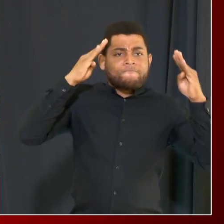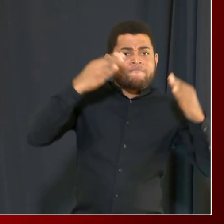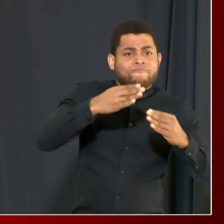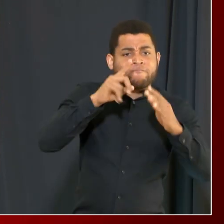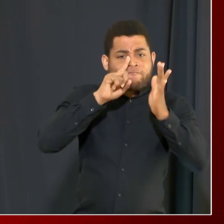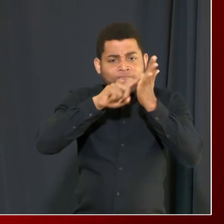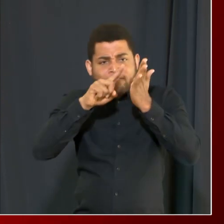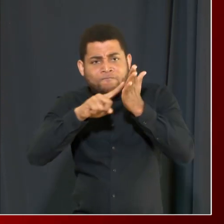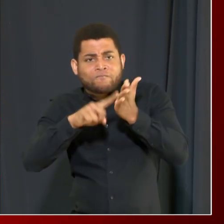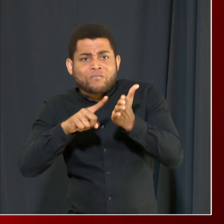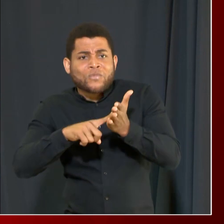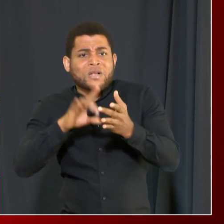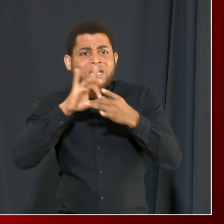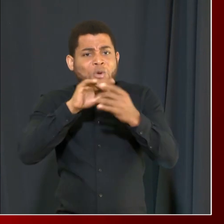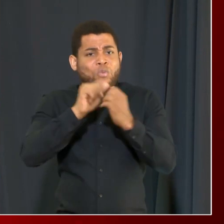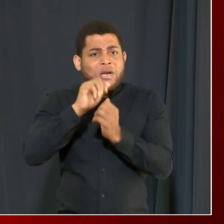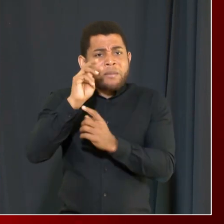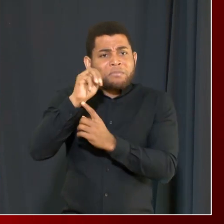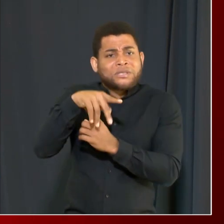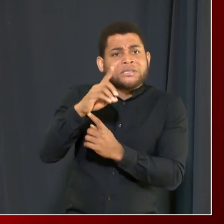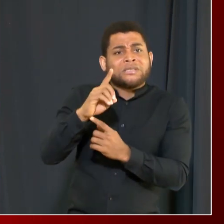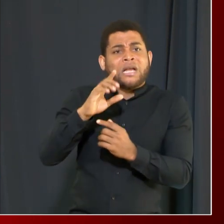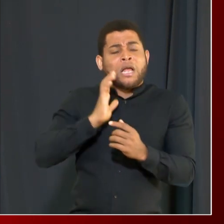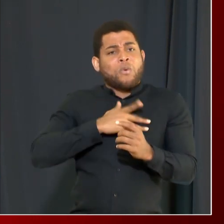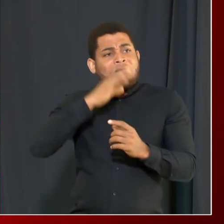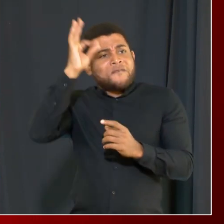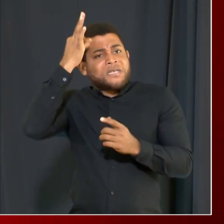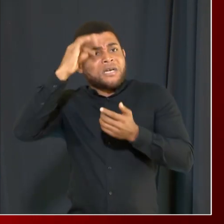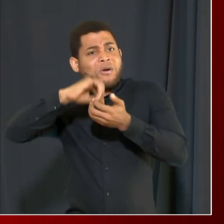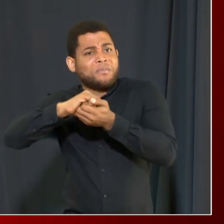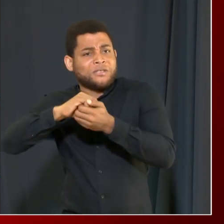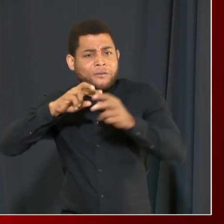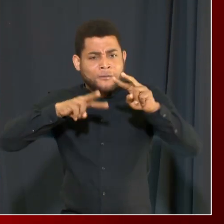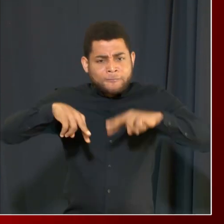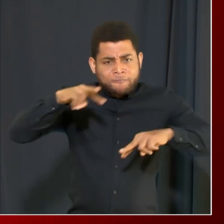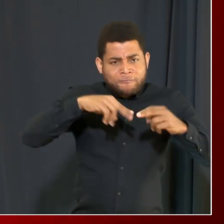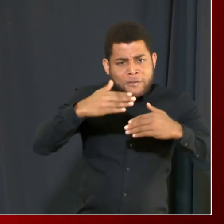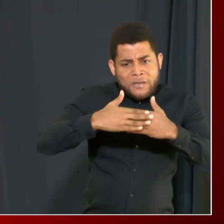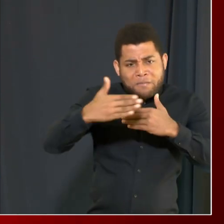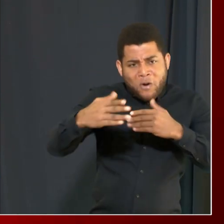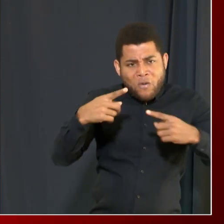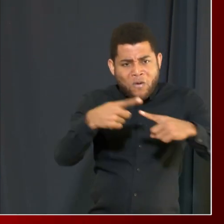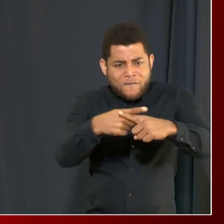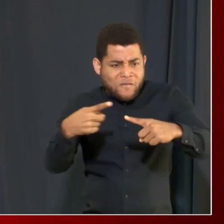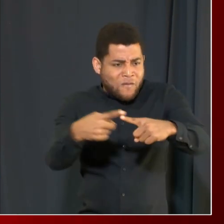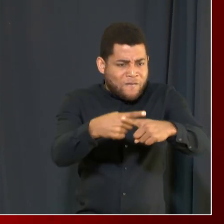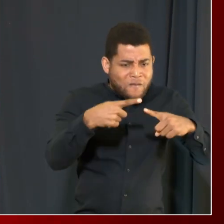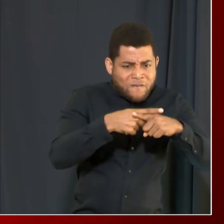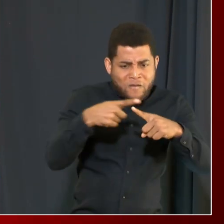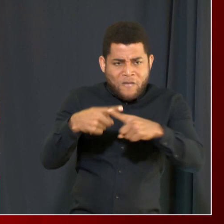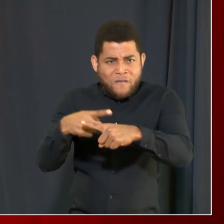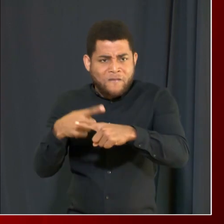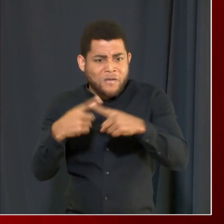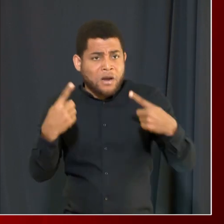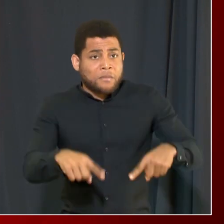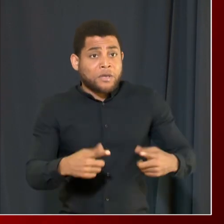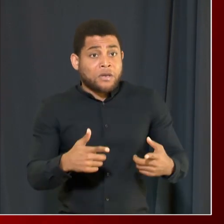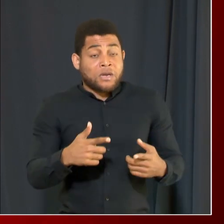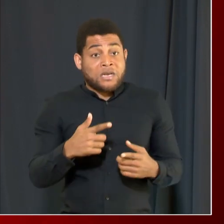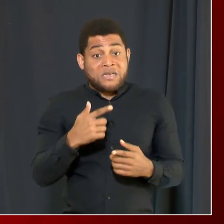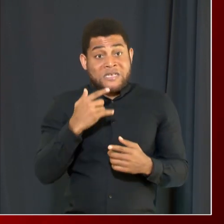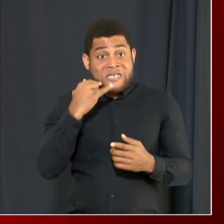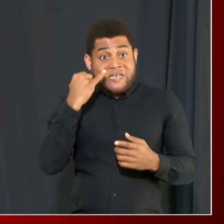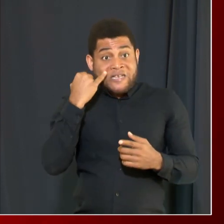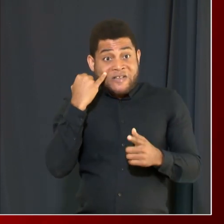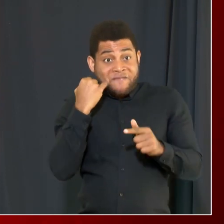within MPD, with our federal partners, to look at these neighborhood conflicts. And if there are areas of